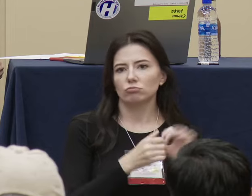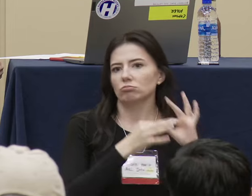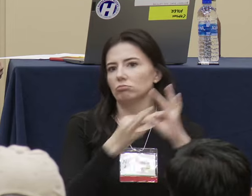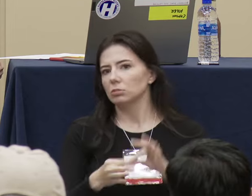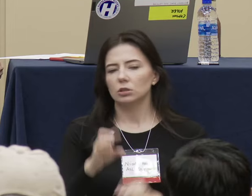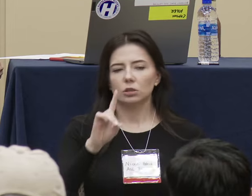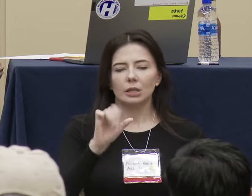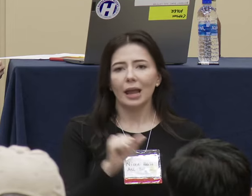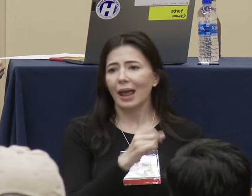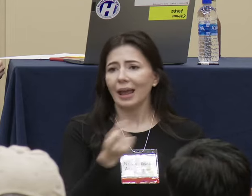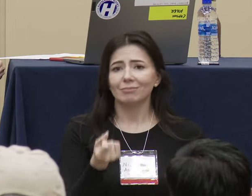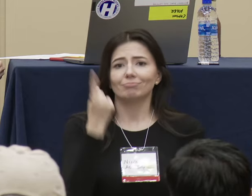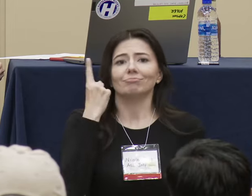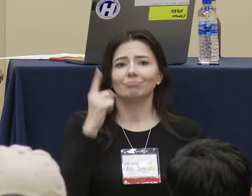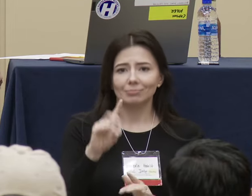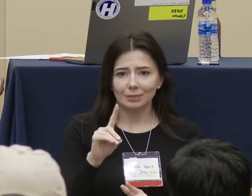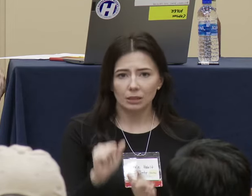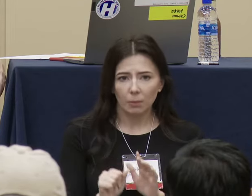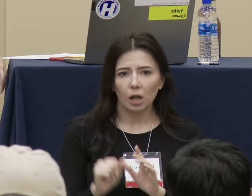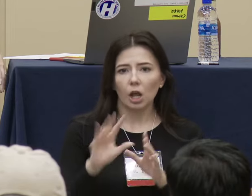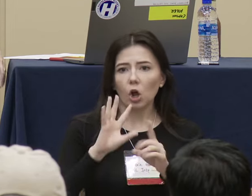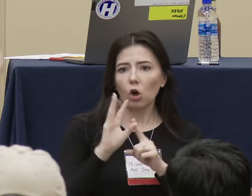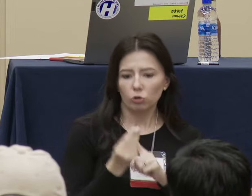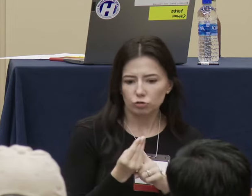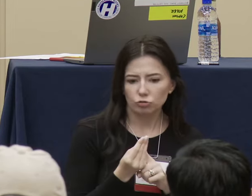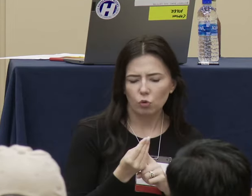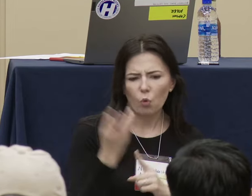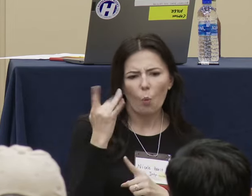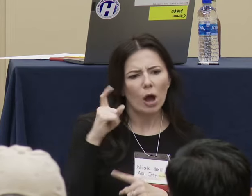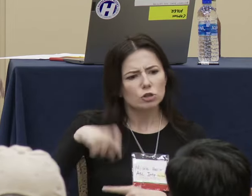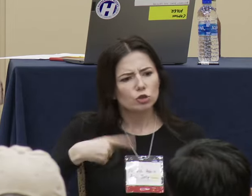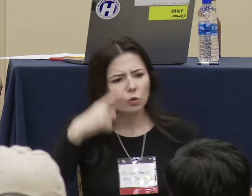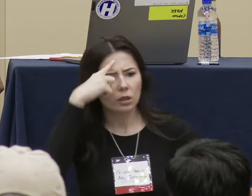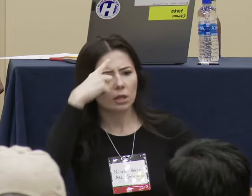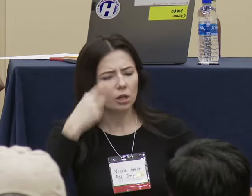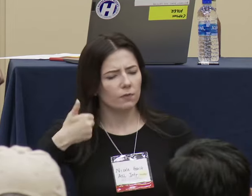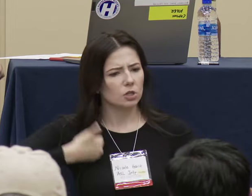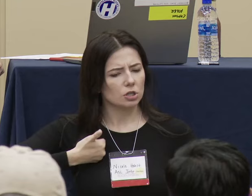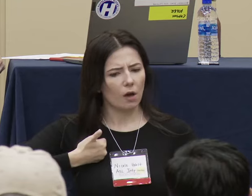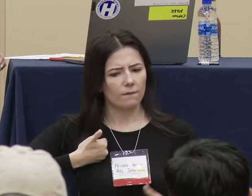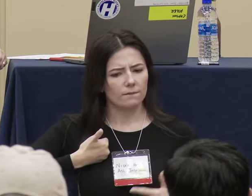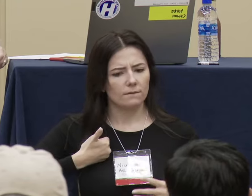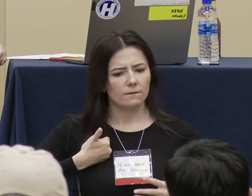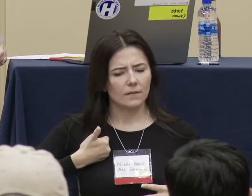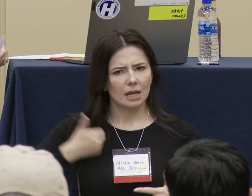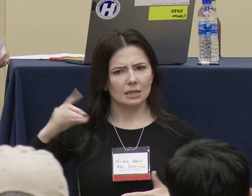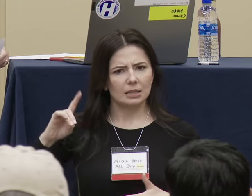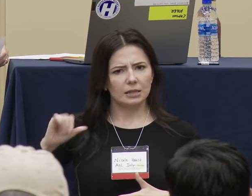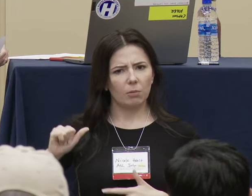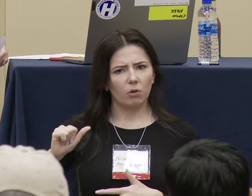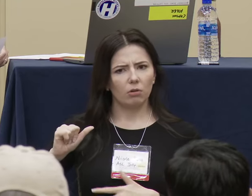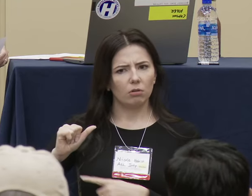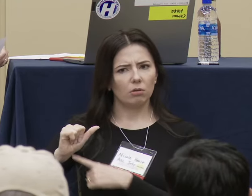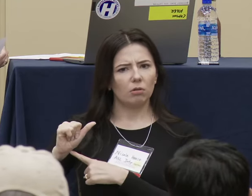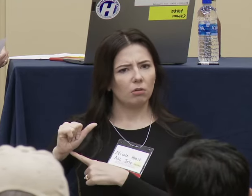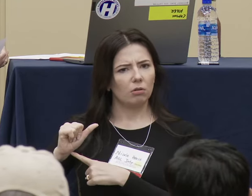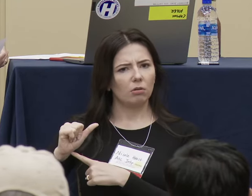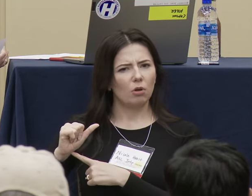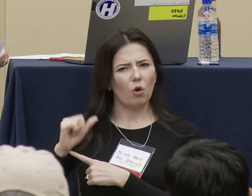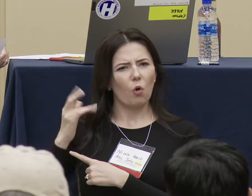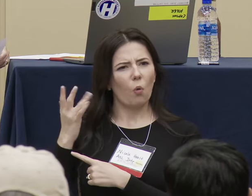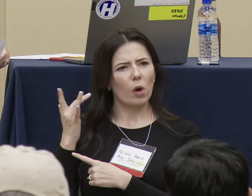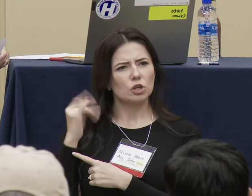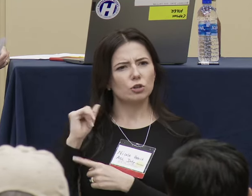disability culture. So why should you think of yourself as disabled, or why should people kind of